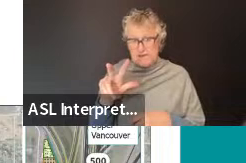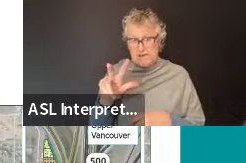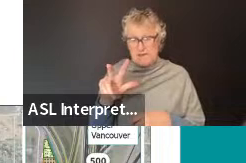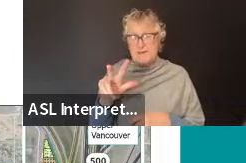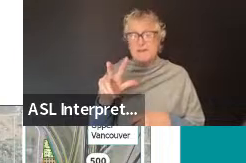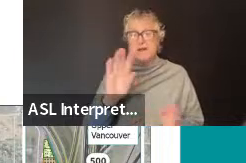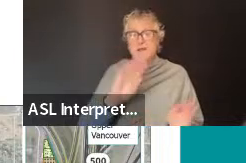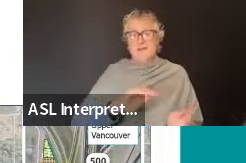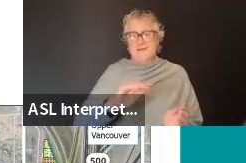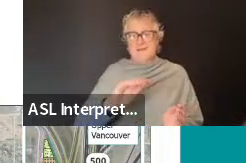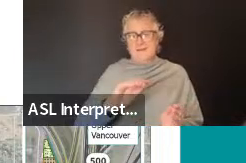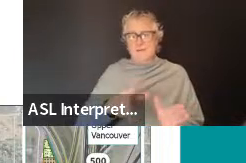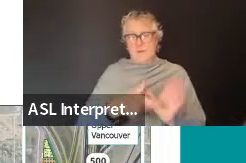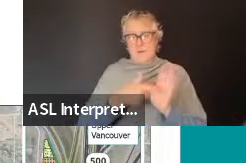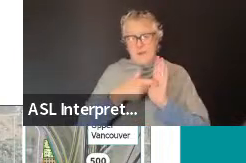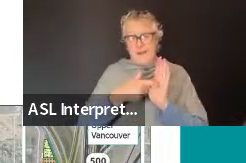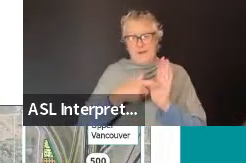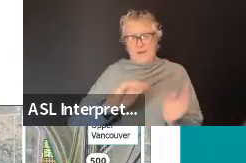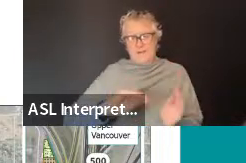shift design option.